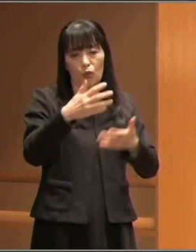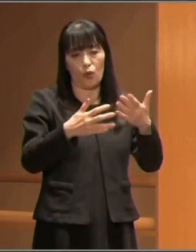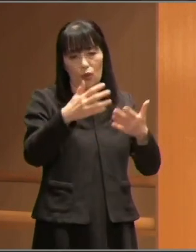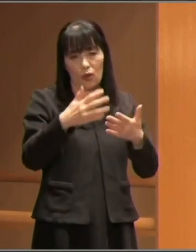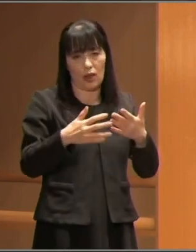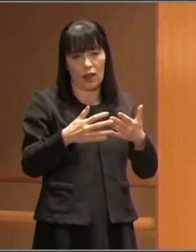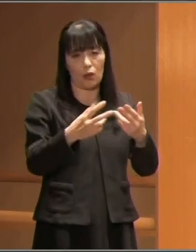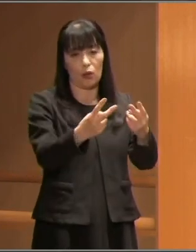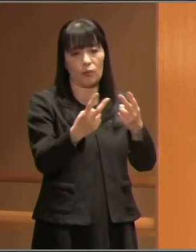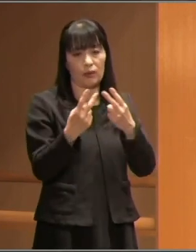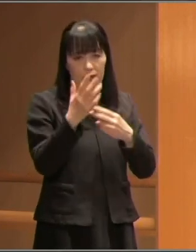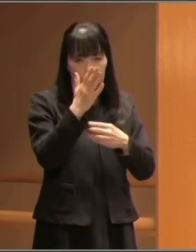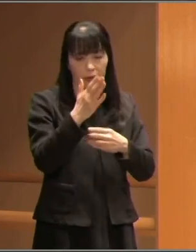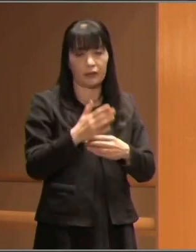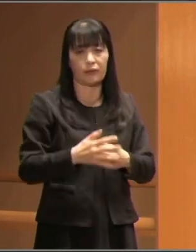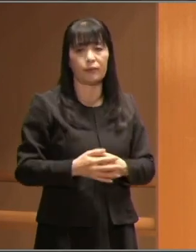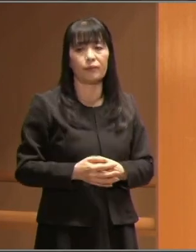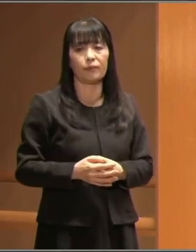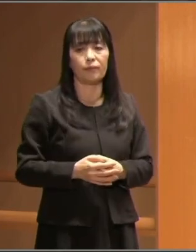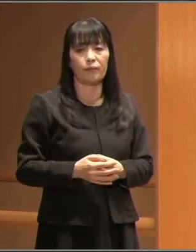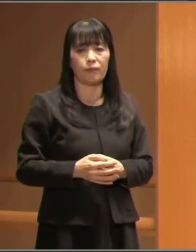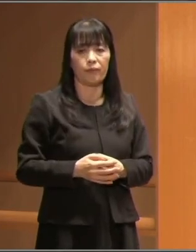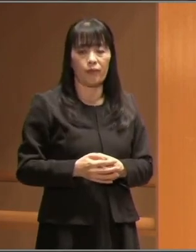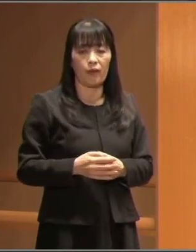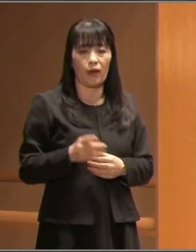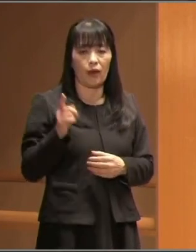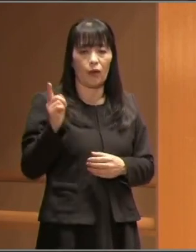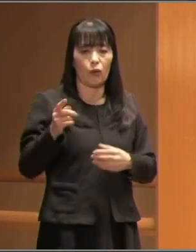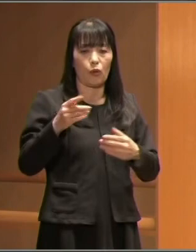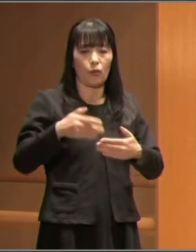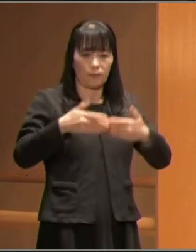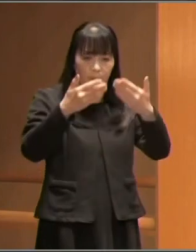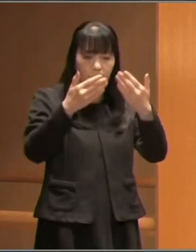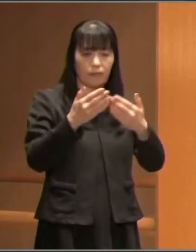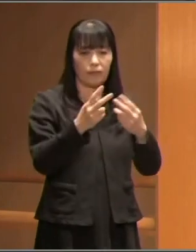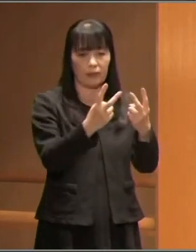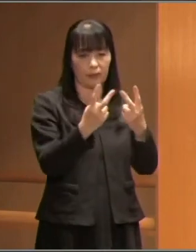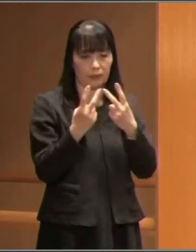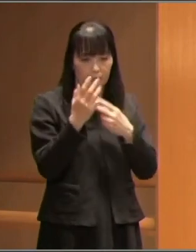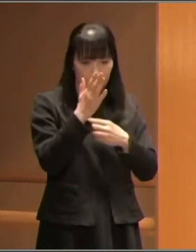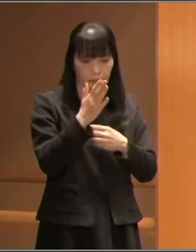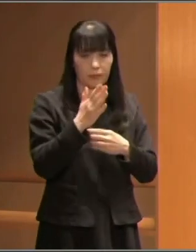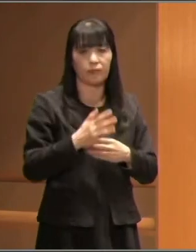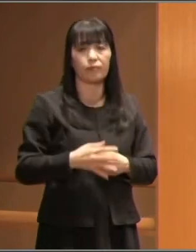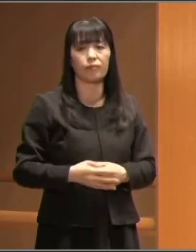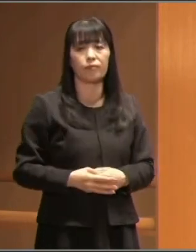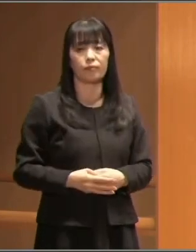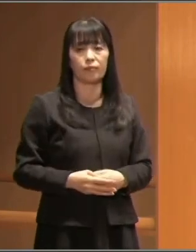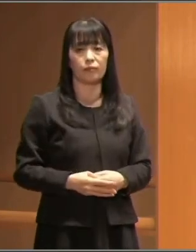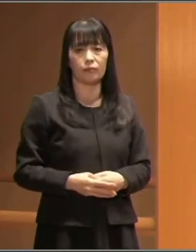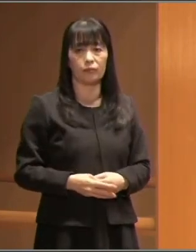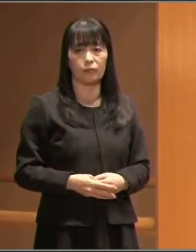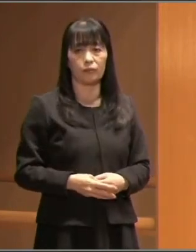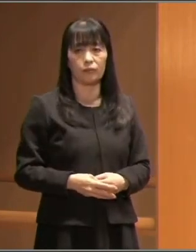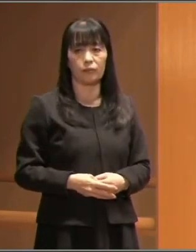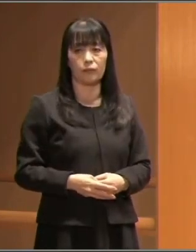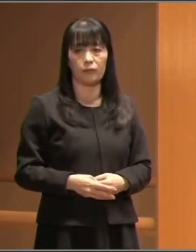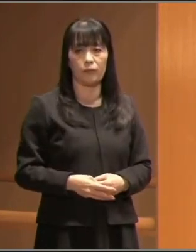And then I'd like to show you the proof. Please look at this promotion video.